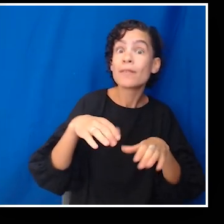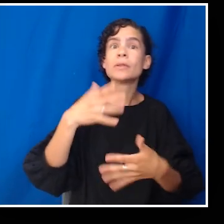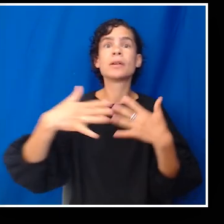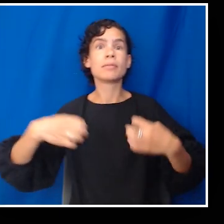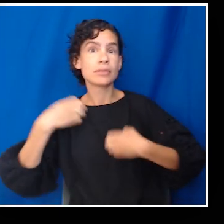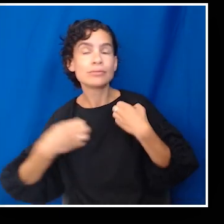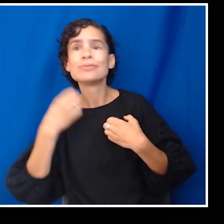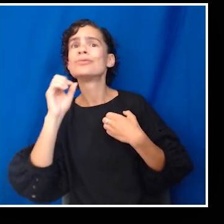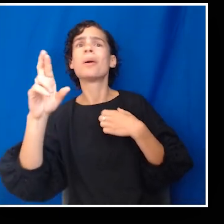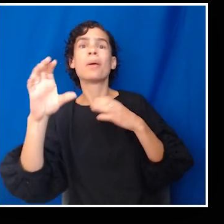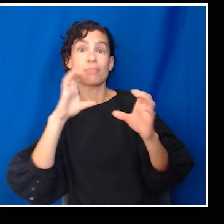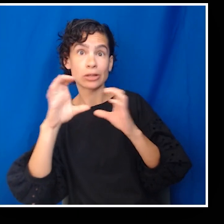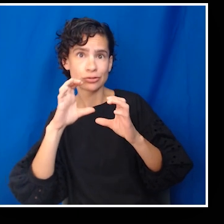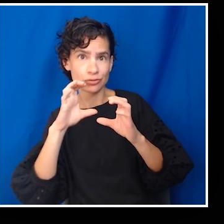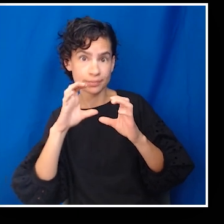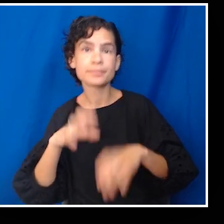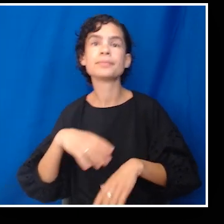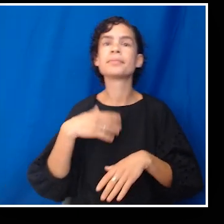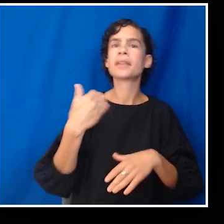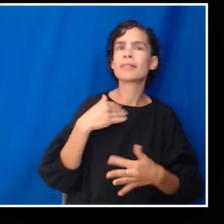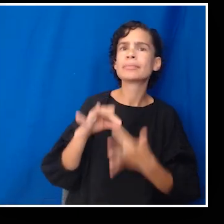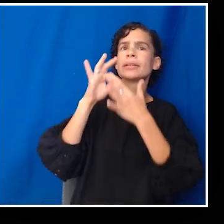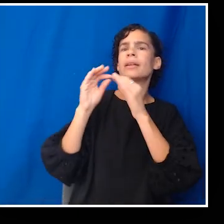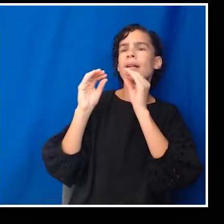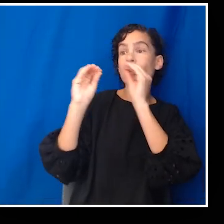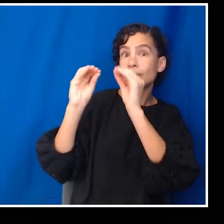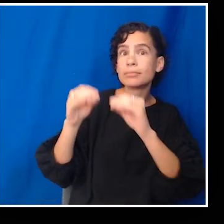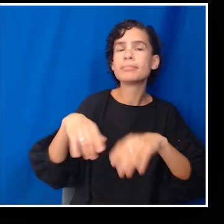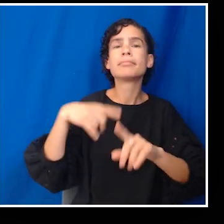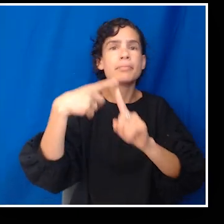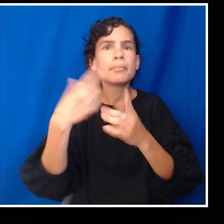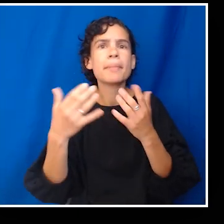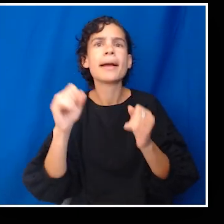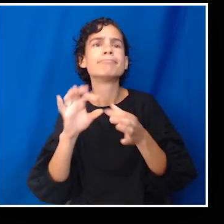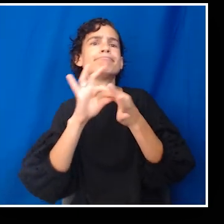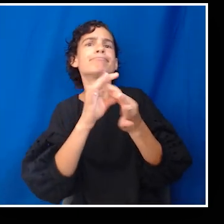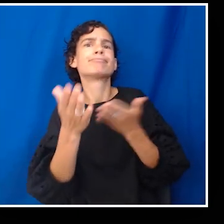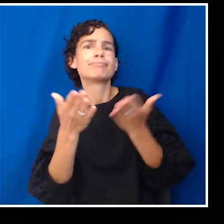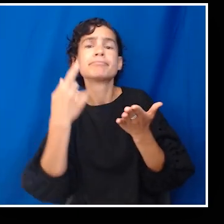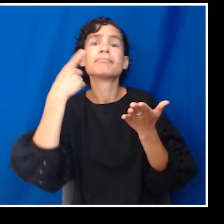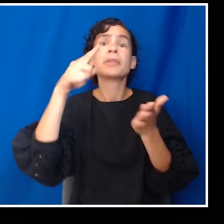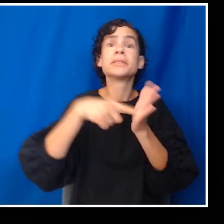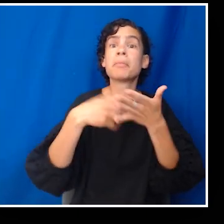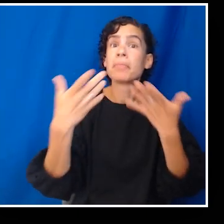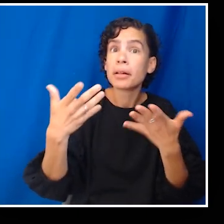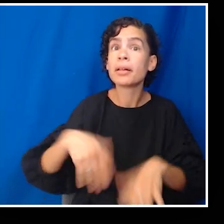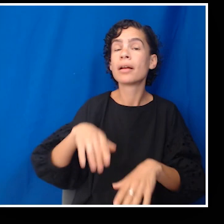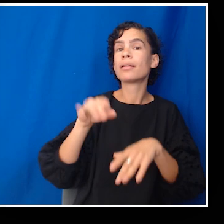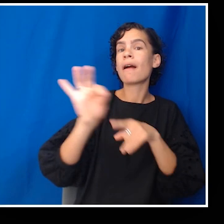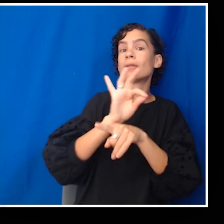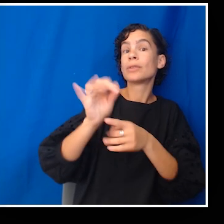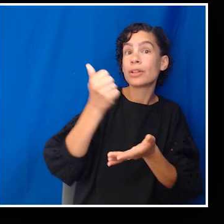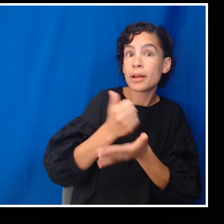or communication. In addition to special education services, an IEP may include related services. For example, a student